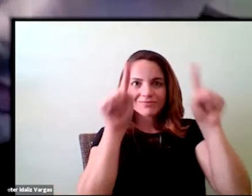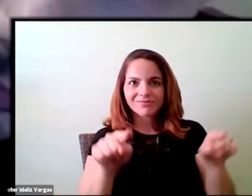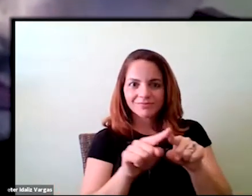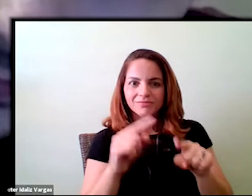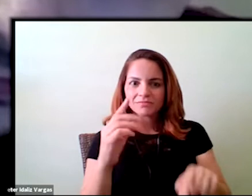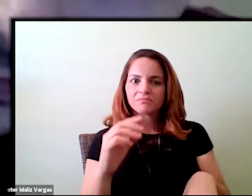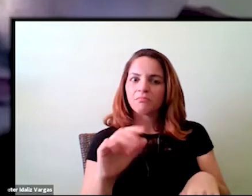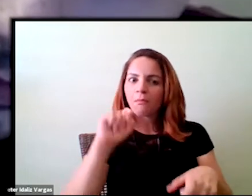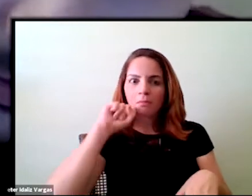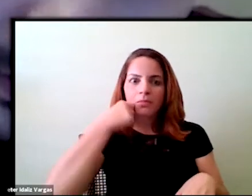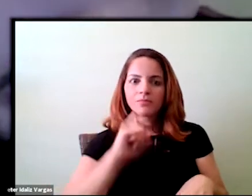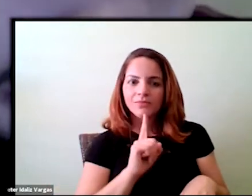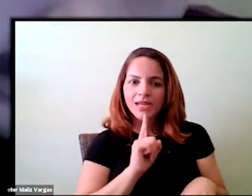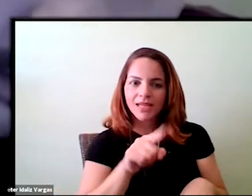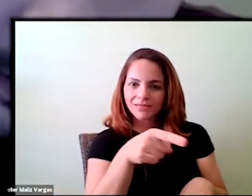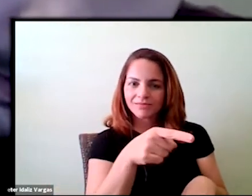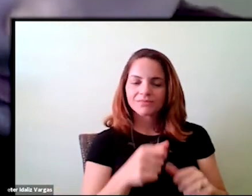Just make a good poster.